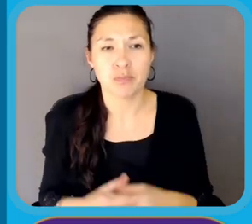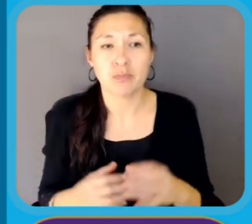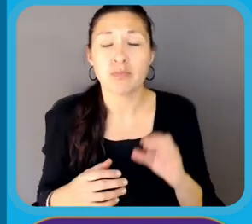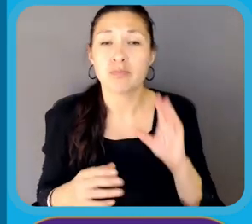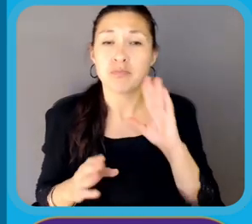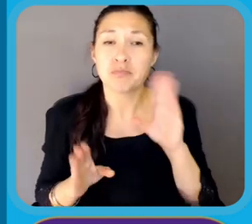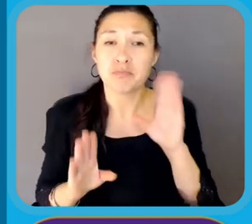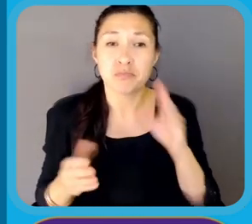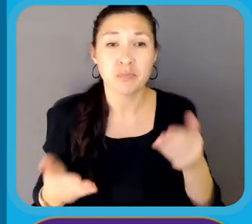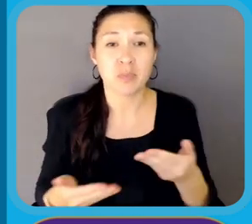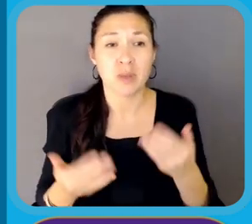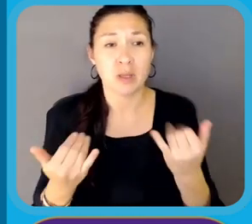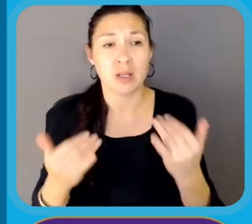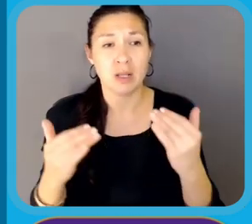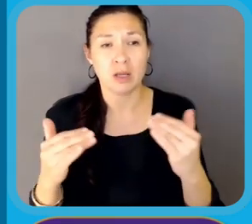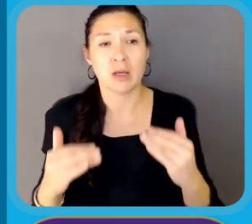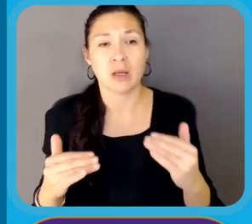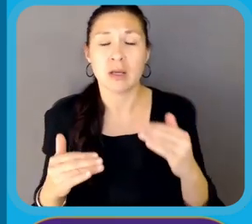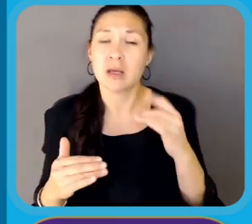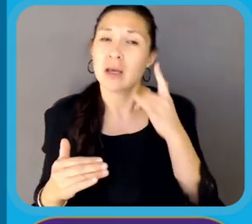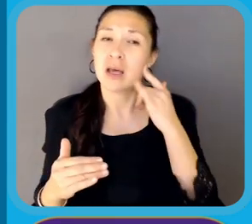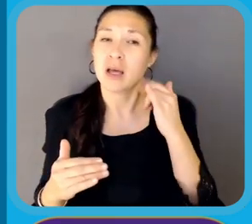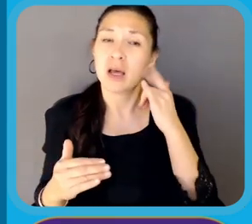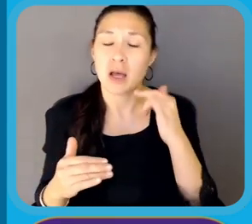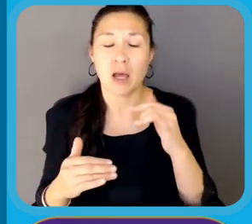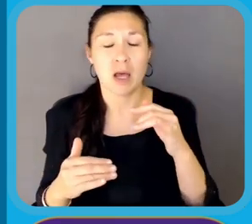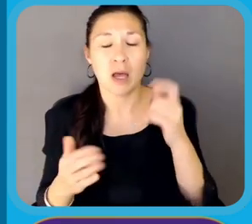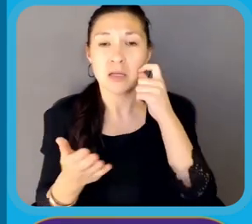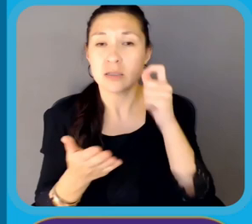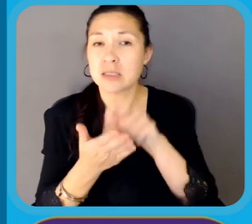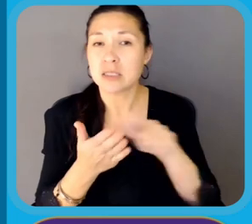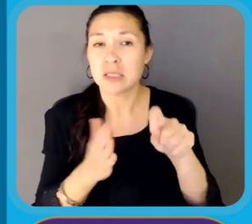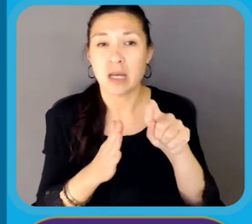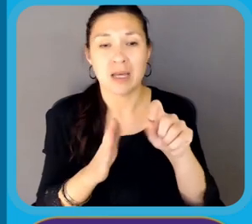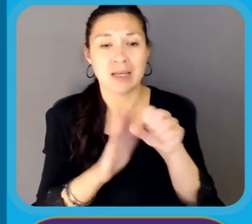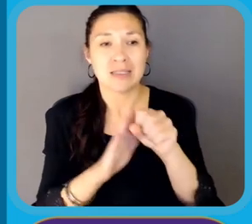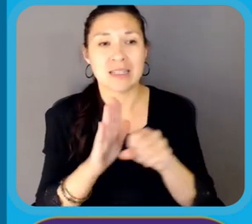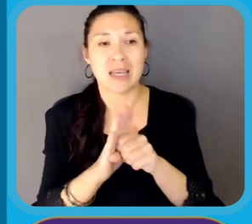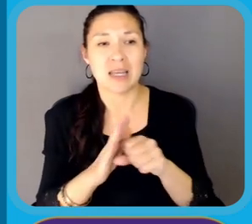guests, please welcome California Secretary of State, Dr. Shirley Weber.